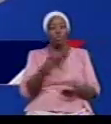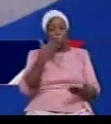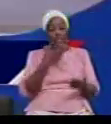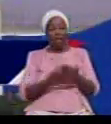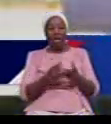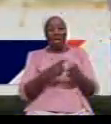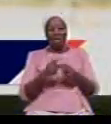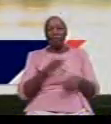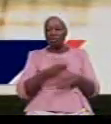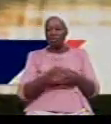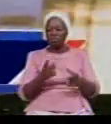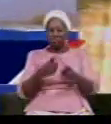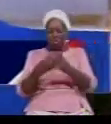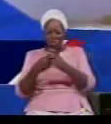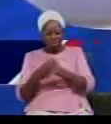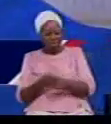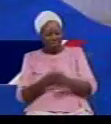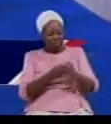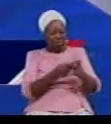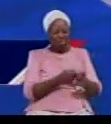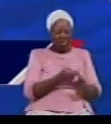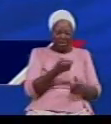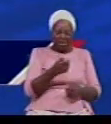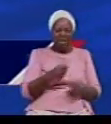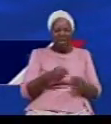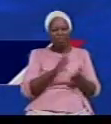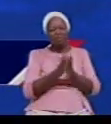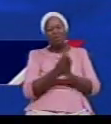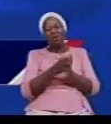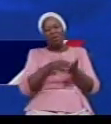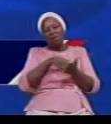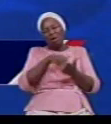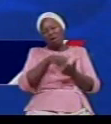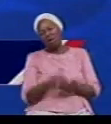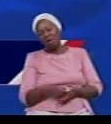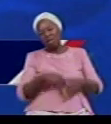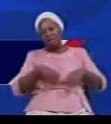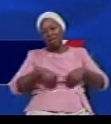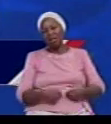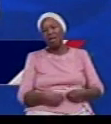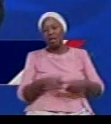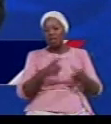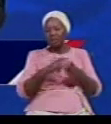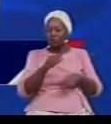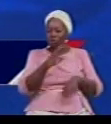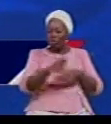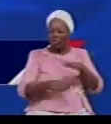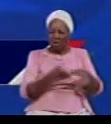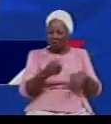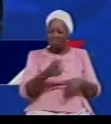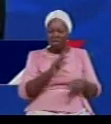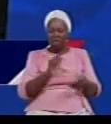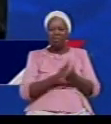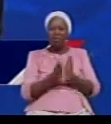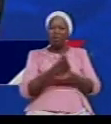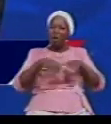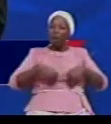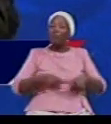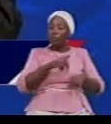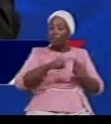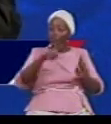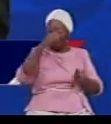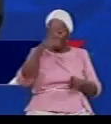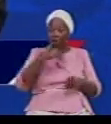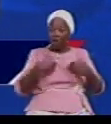little bit and then you are tired. You don't walk a little bit and then you want to sit down, because you have a strong heart. And then